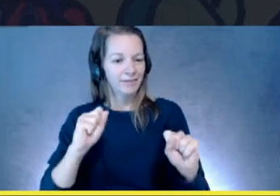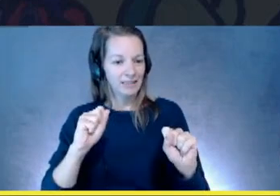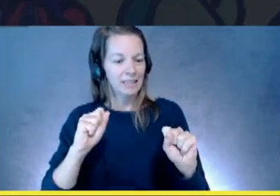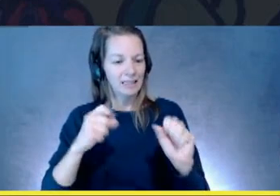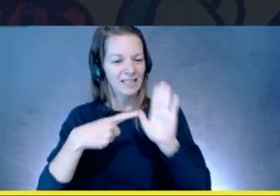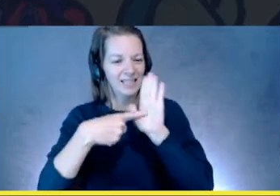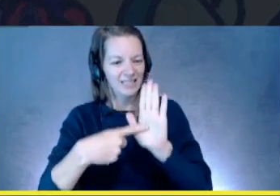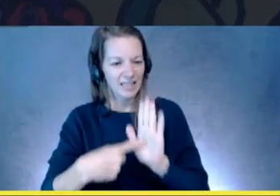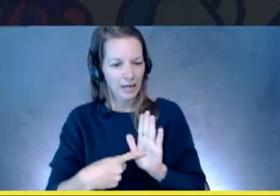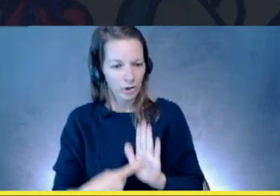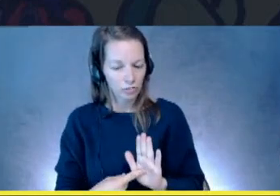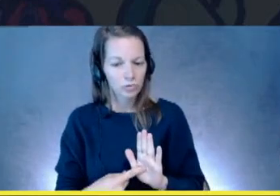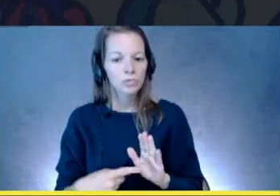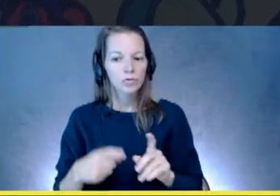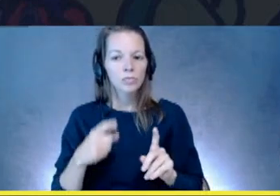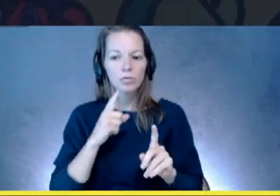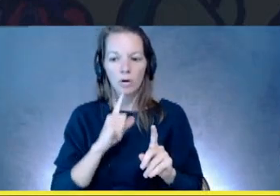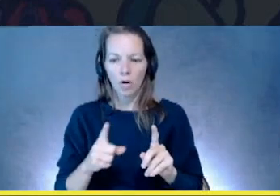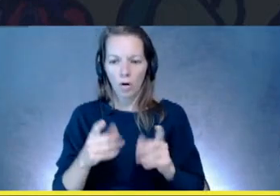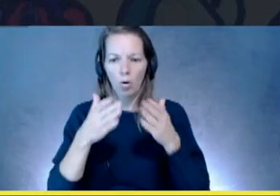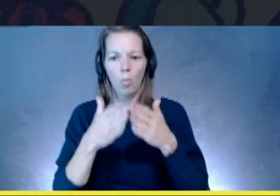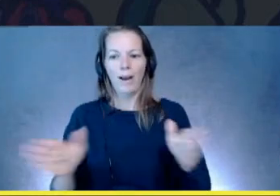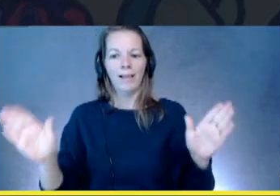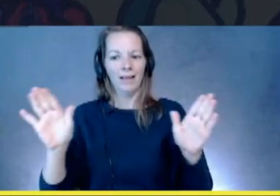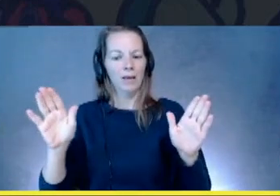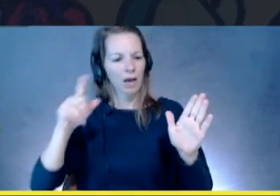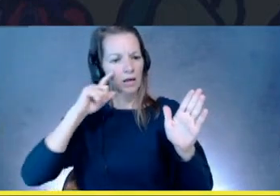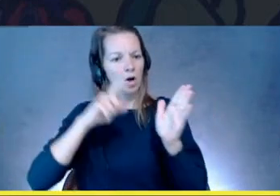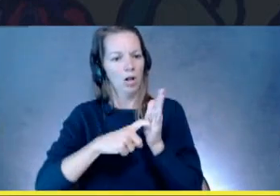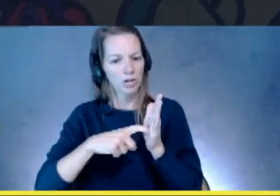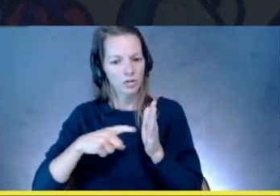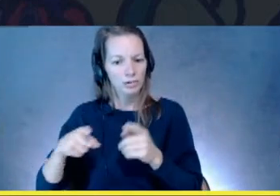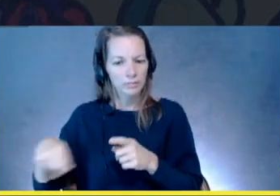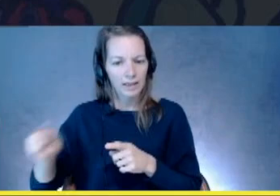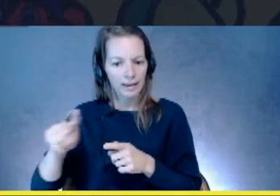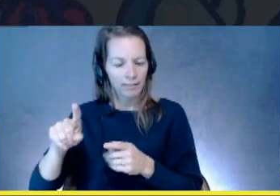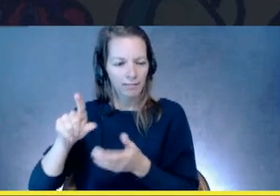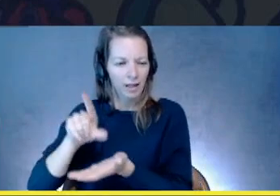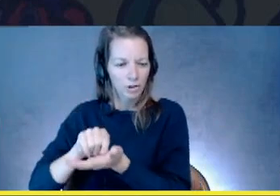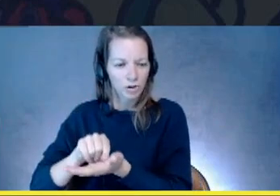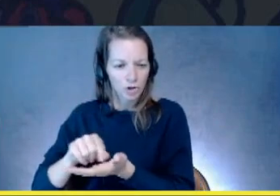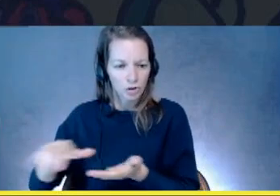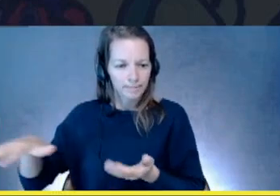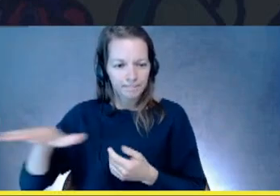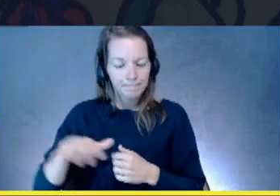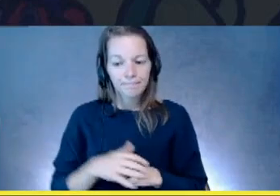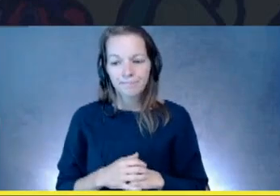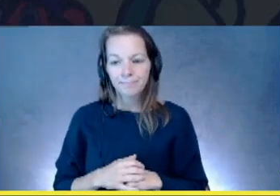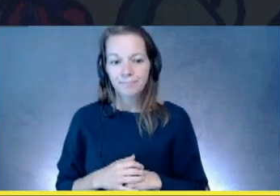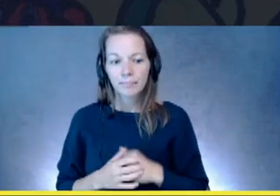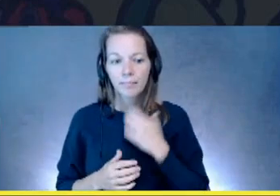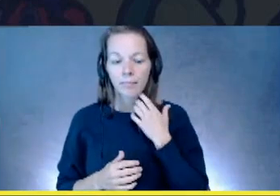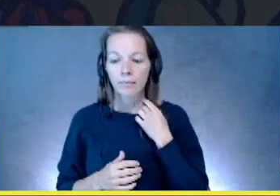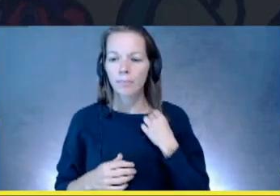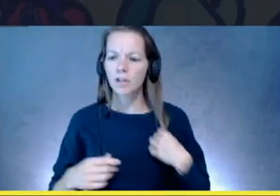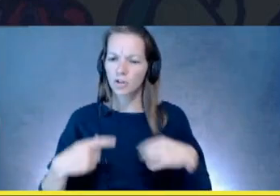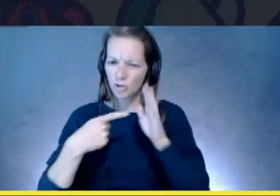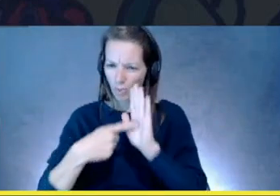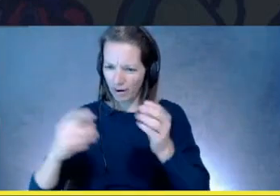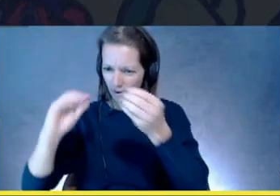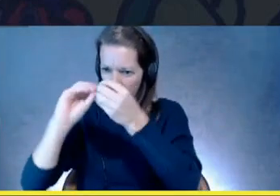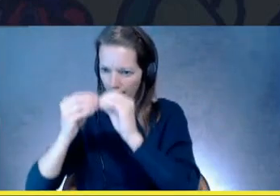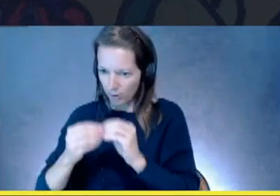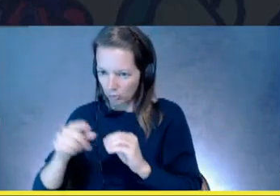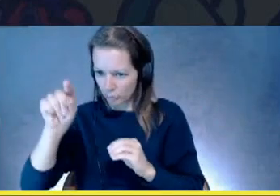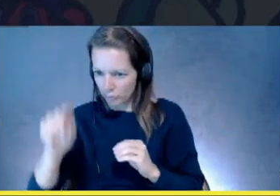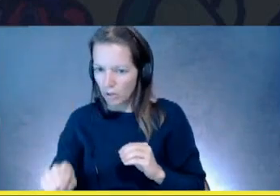widely accredited and acknowledged in the wider literature. But by just simply showing you these summary statistics, I think I